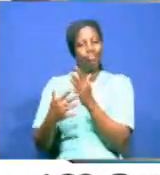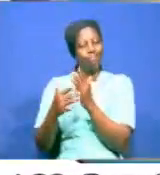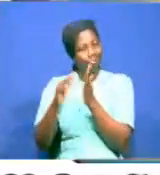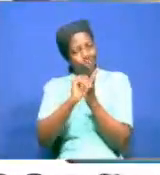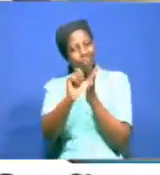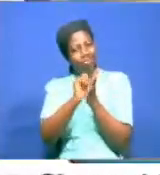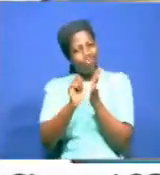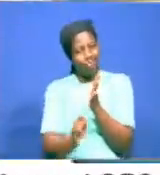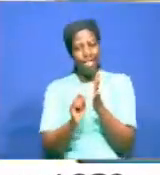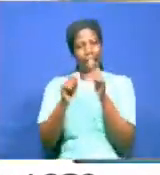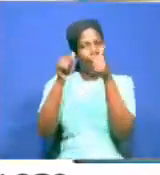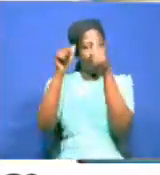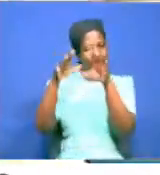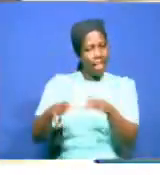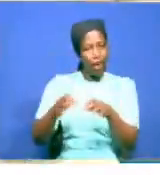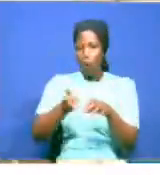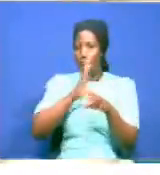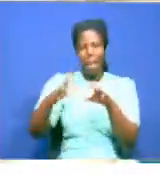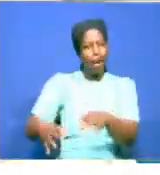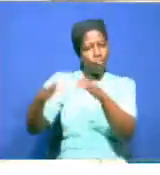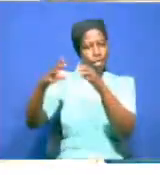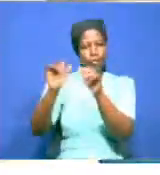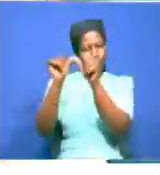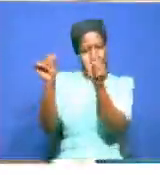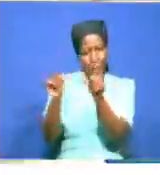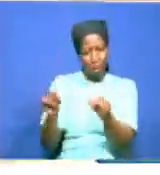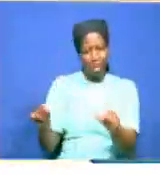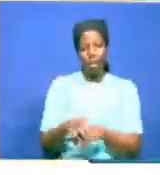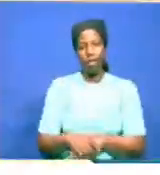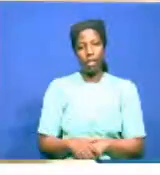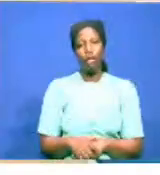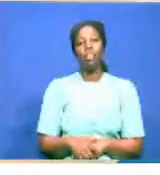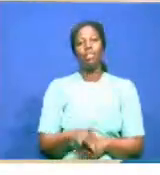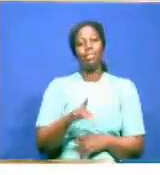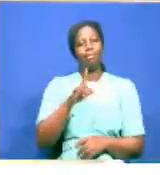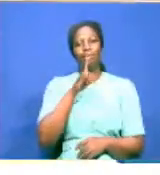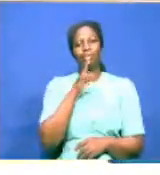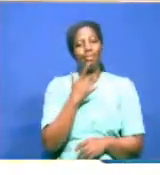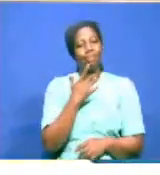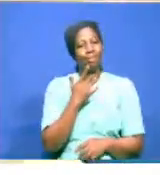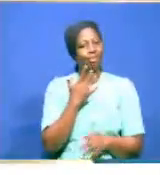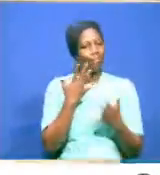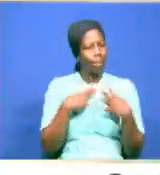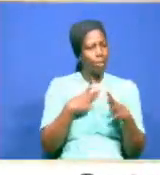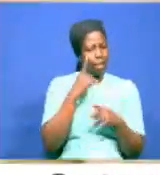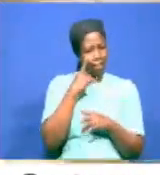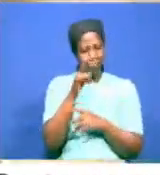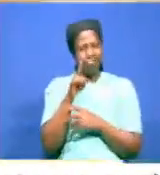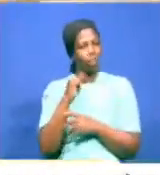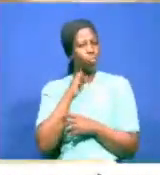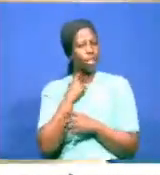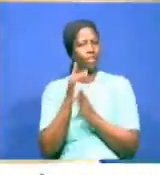the tanks. They yes. do this and that. So it is unfortunate that people find it, a juicy story. Yes. Just talking